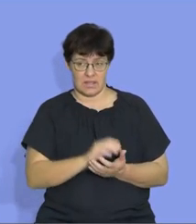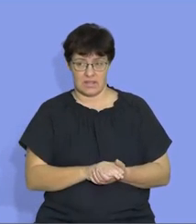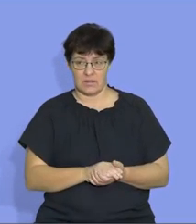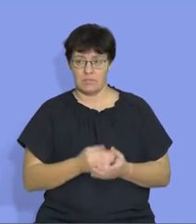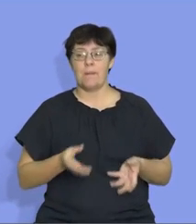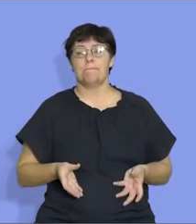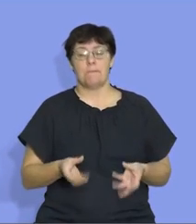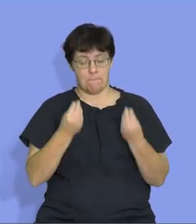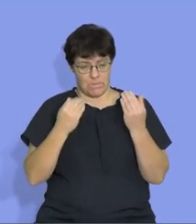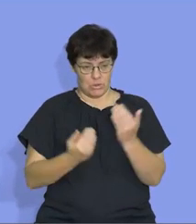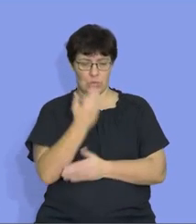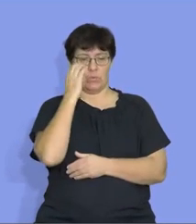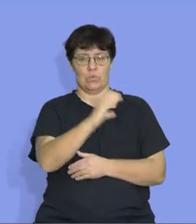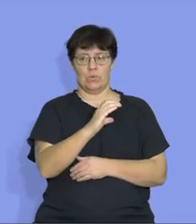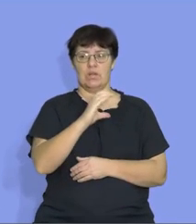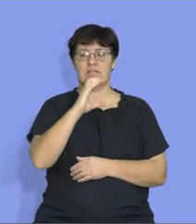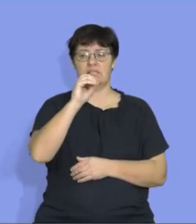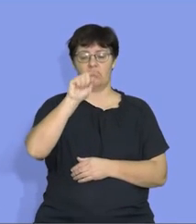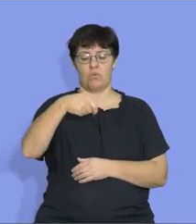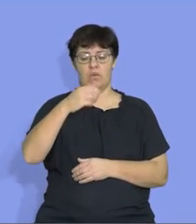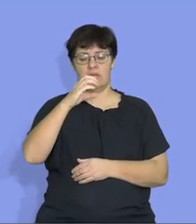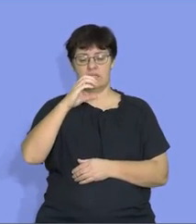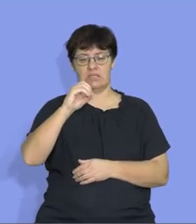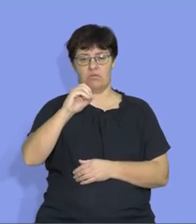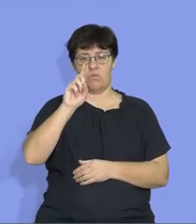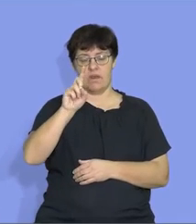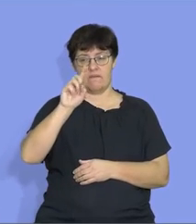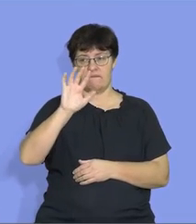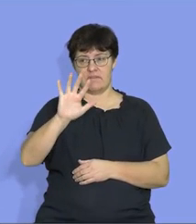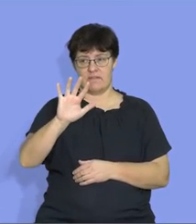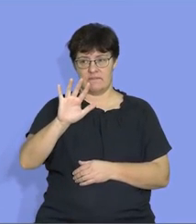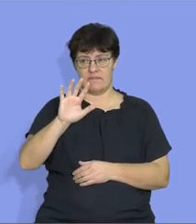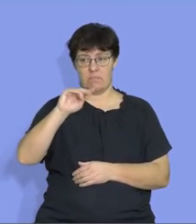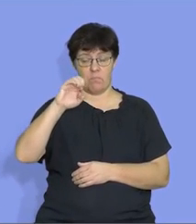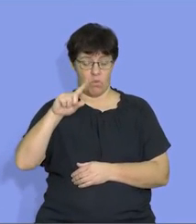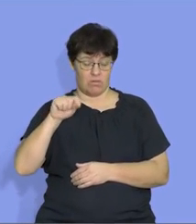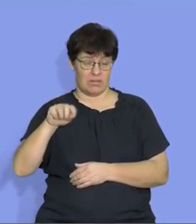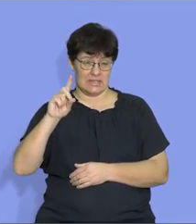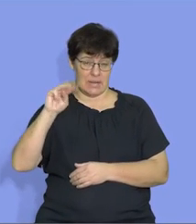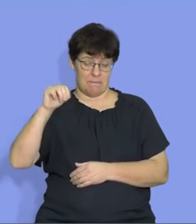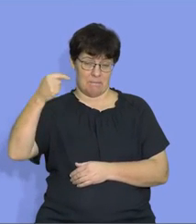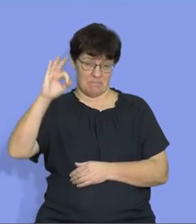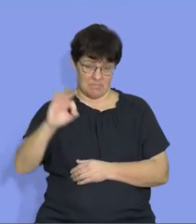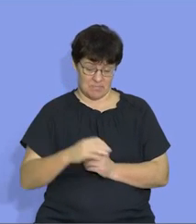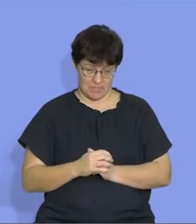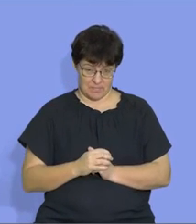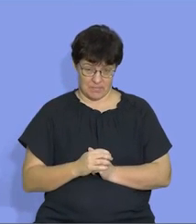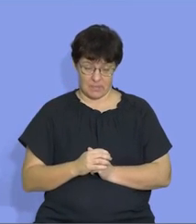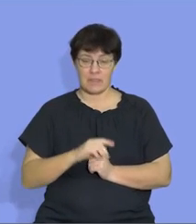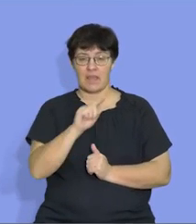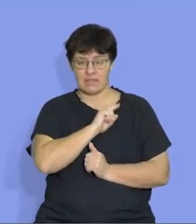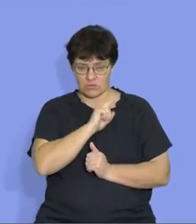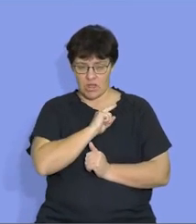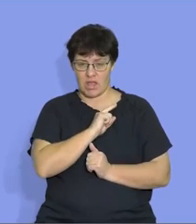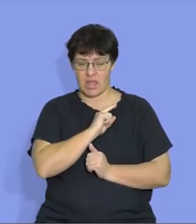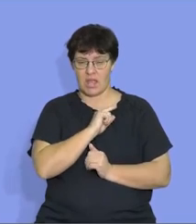a new concentration of 0.015. So that's why the concentration has decreased,